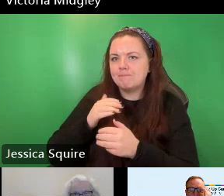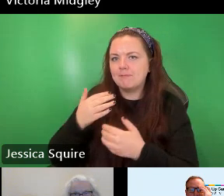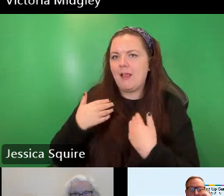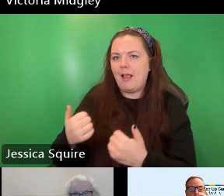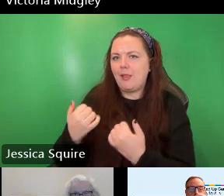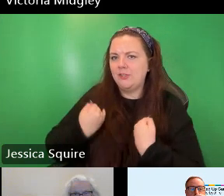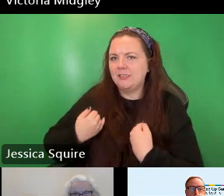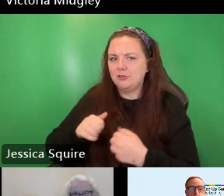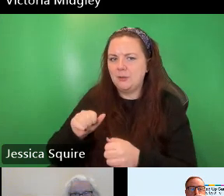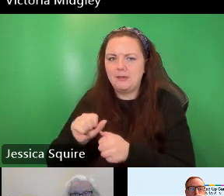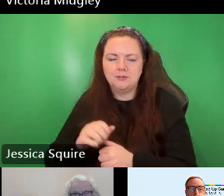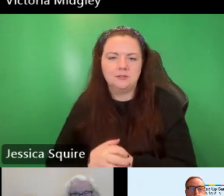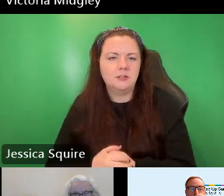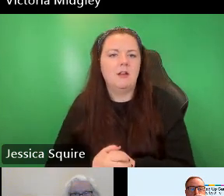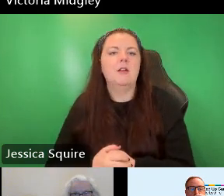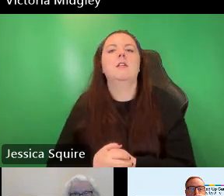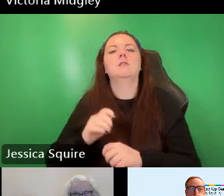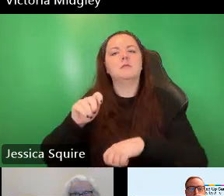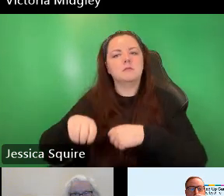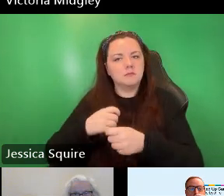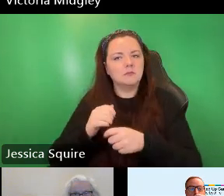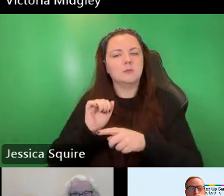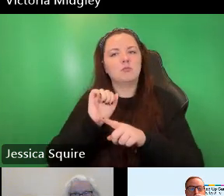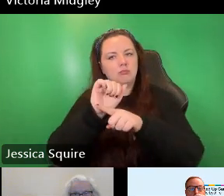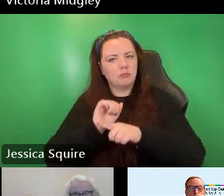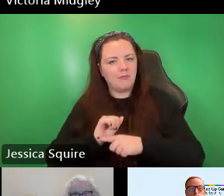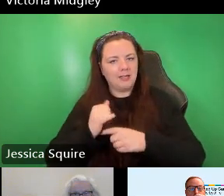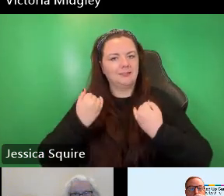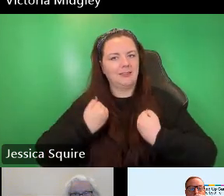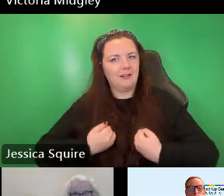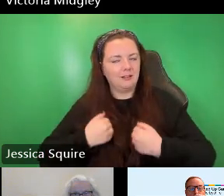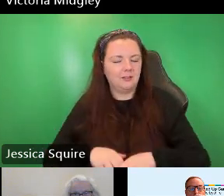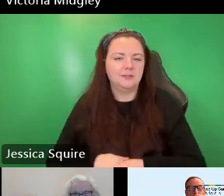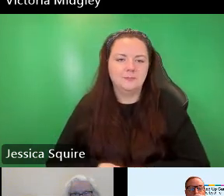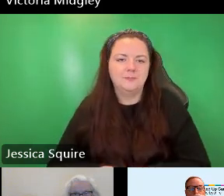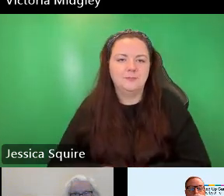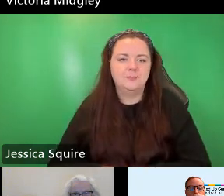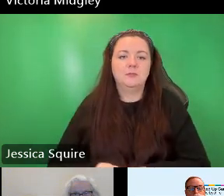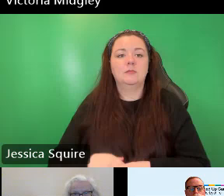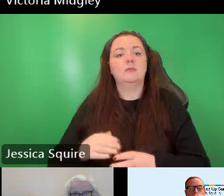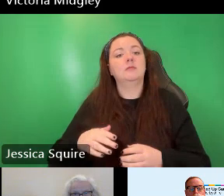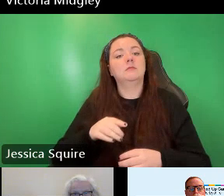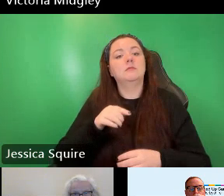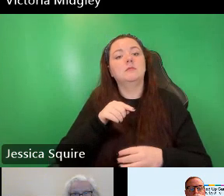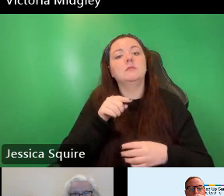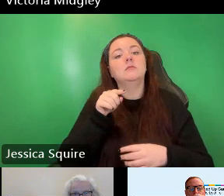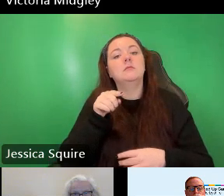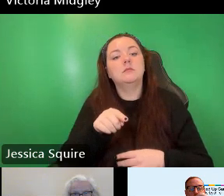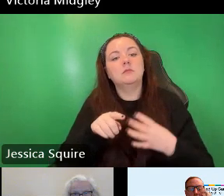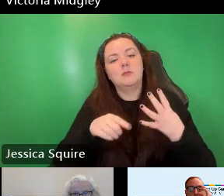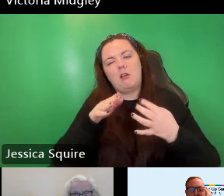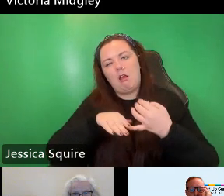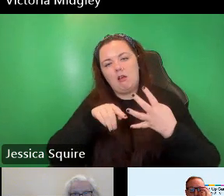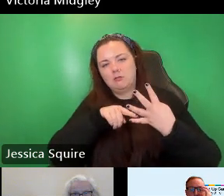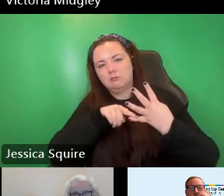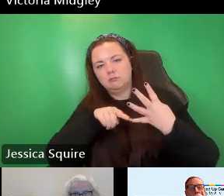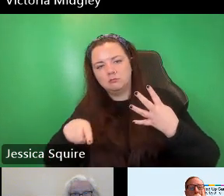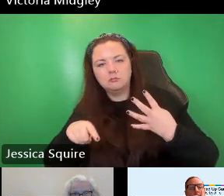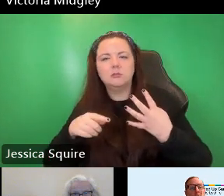interventions through that proactive care piece and using digital solutions. And then finally, innovative solutions. So blended care models combining digital